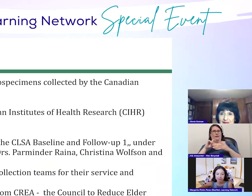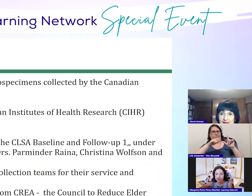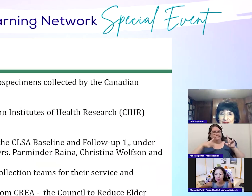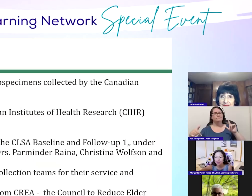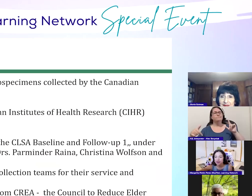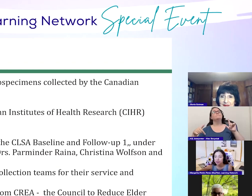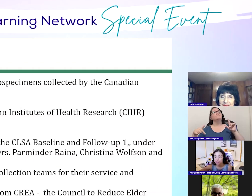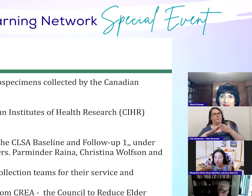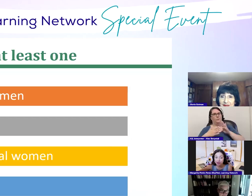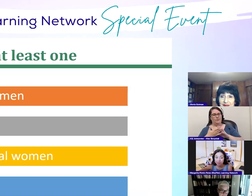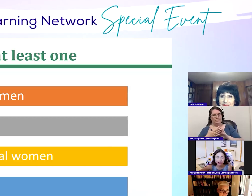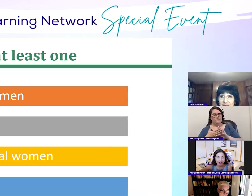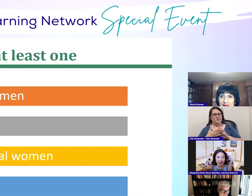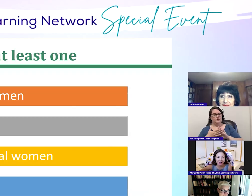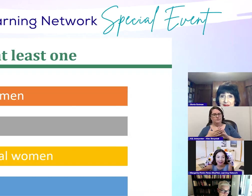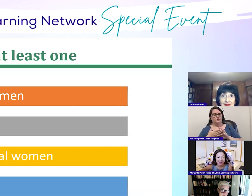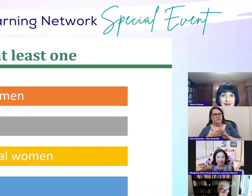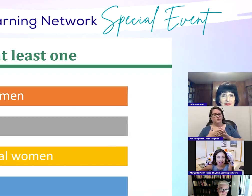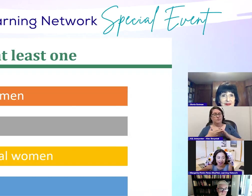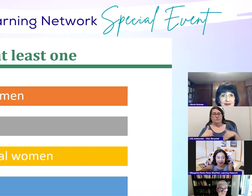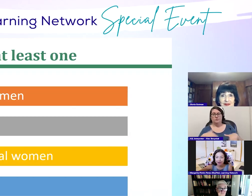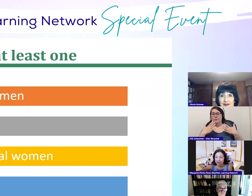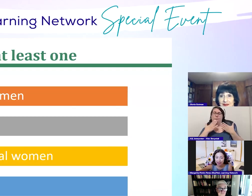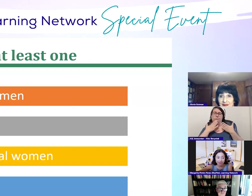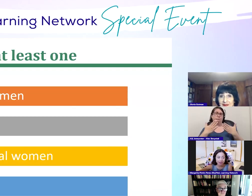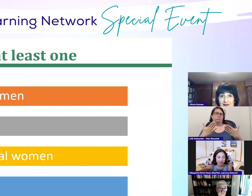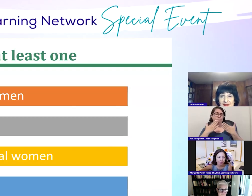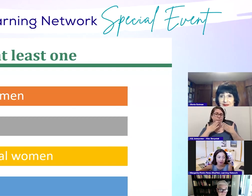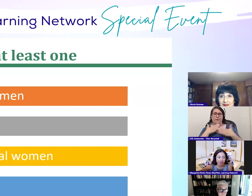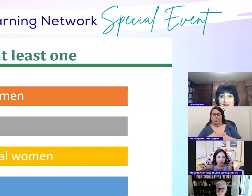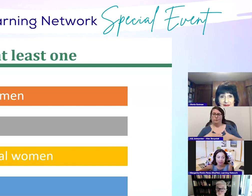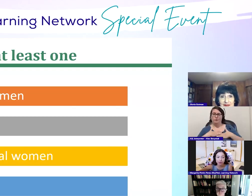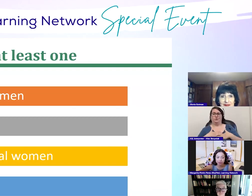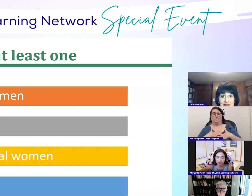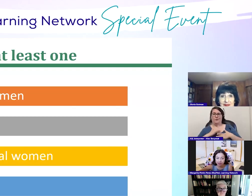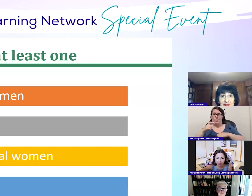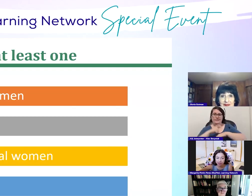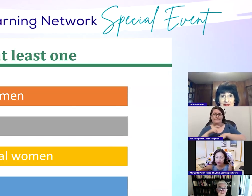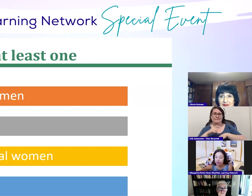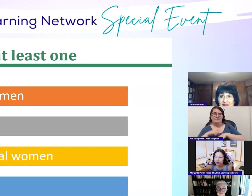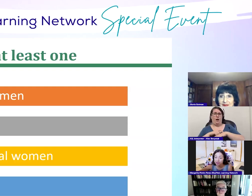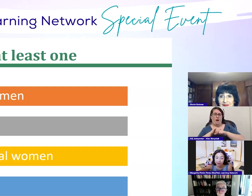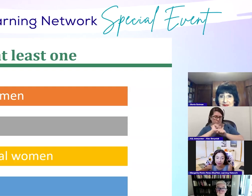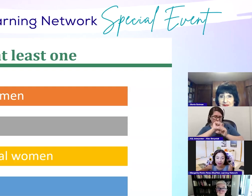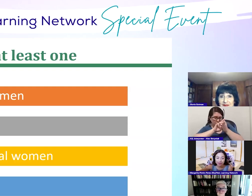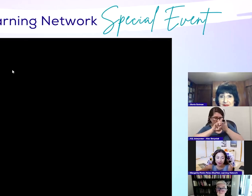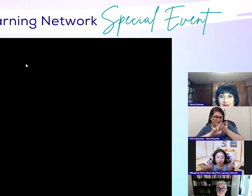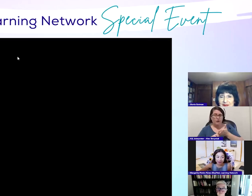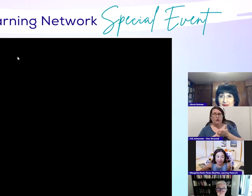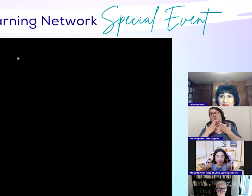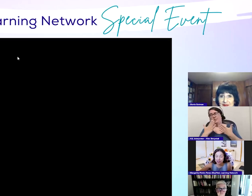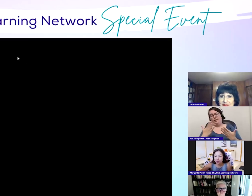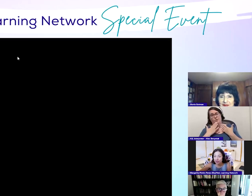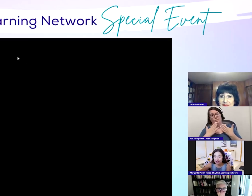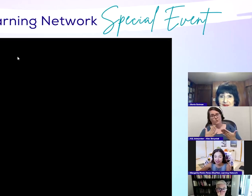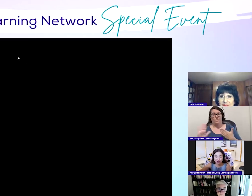LGBTQ2SA+ community. We really appreciate the time and the effort that you've put into this important research, and we're really grateful for your